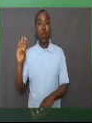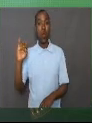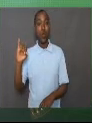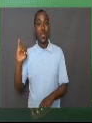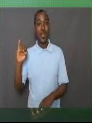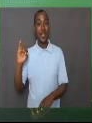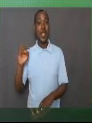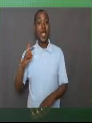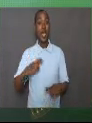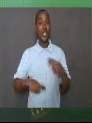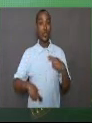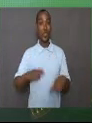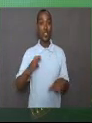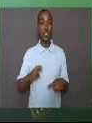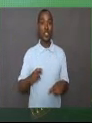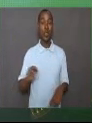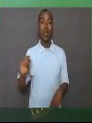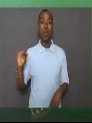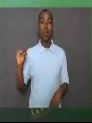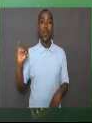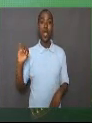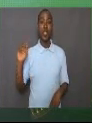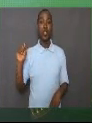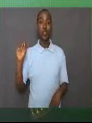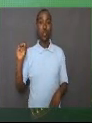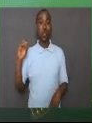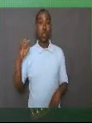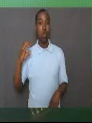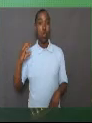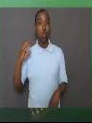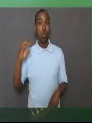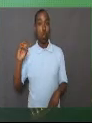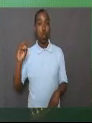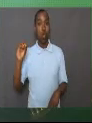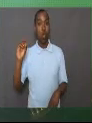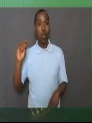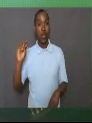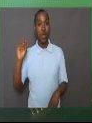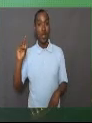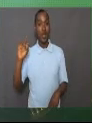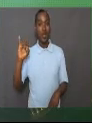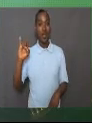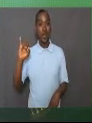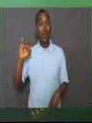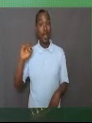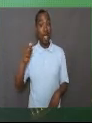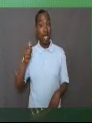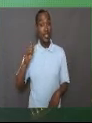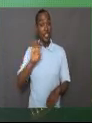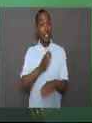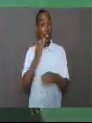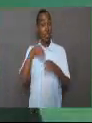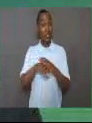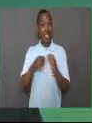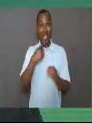occurs in the mitochondria of the cell, then you are correct. Well